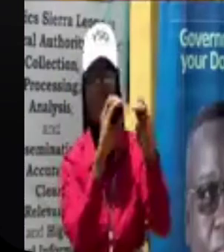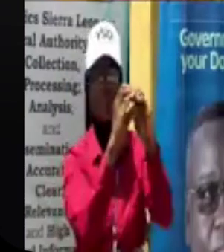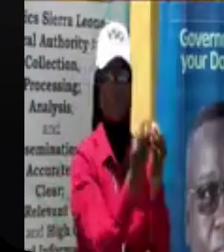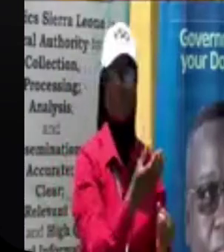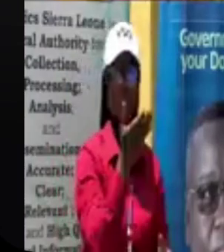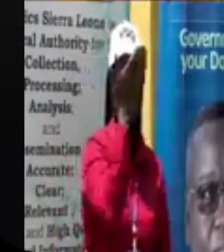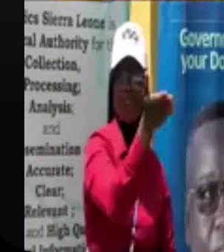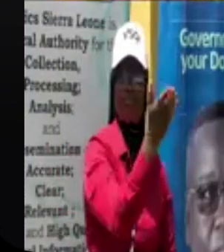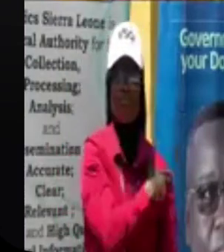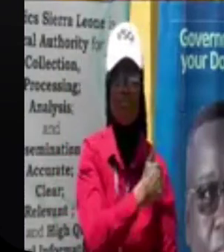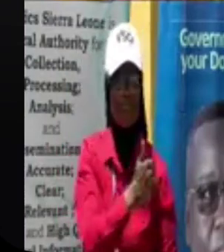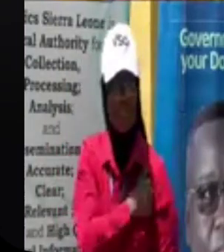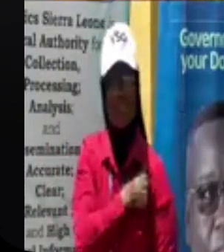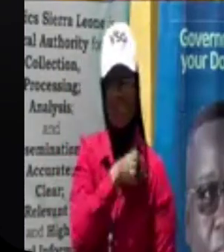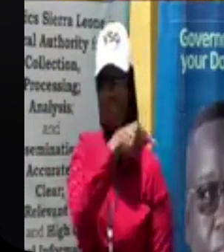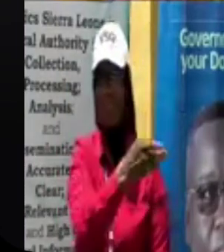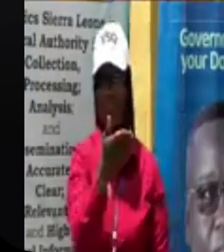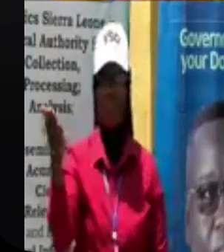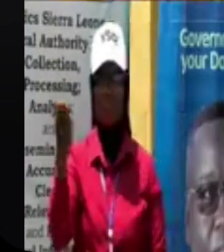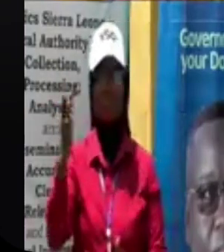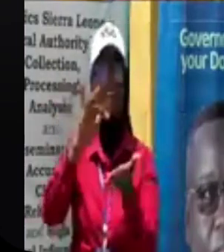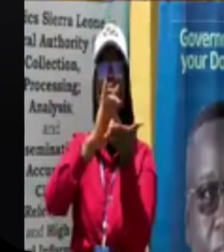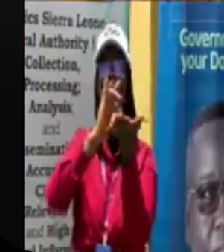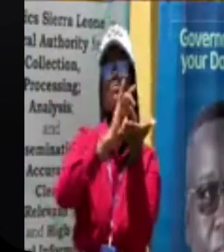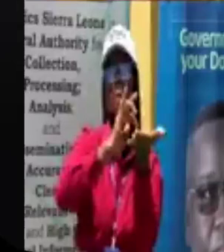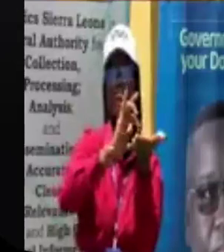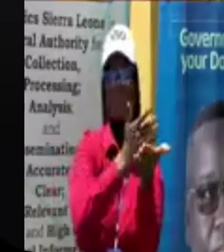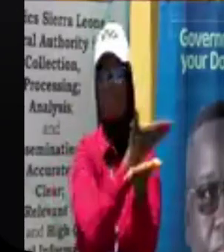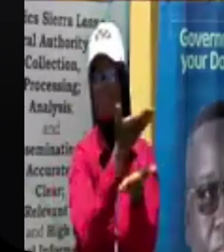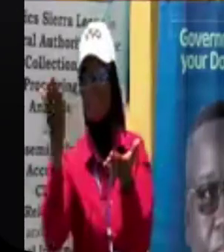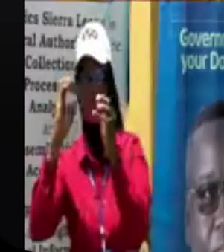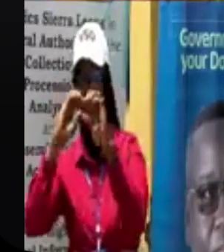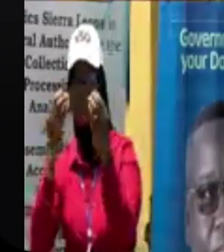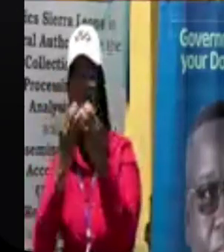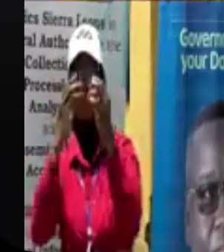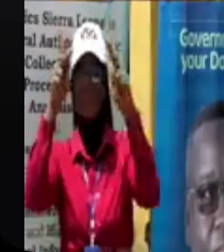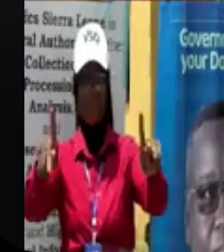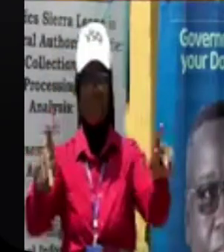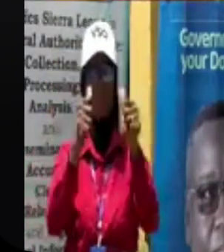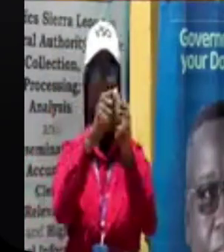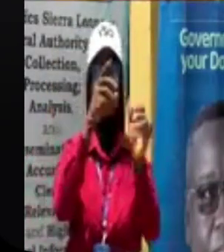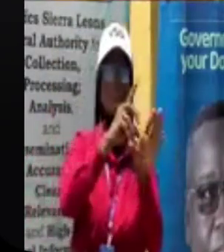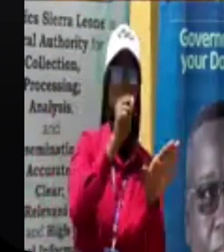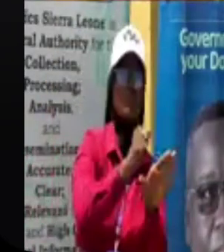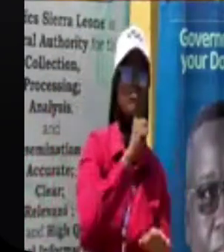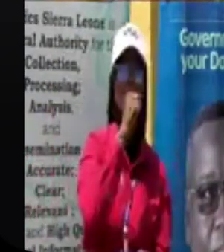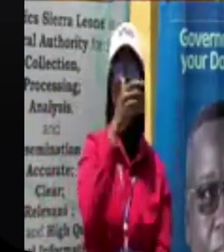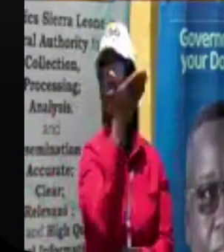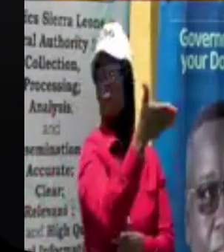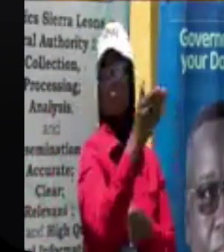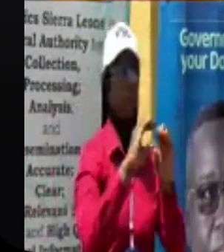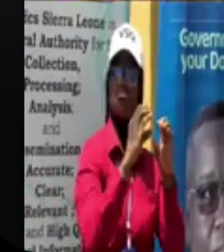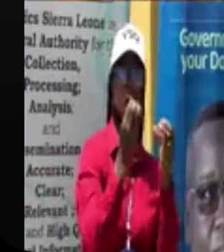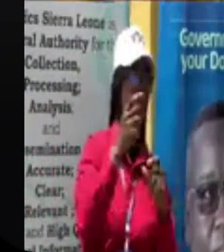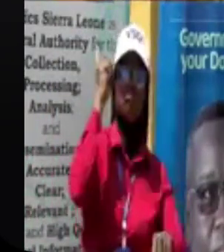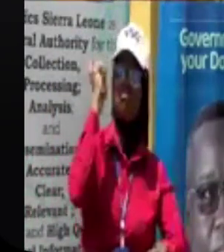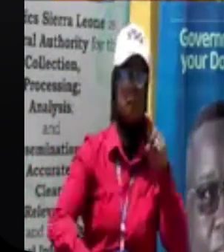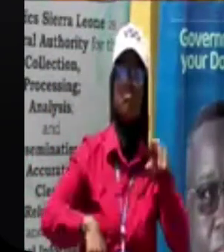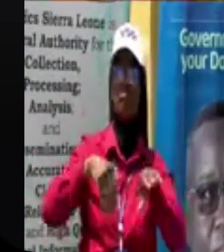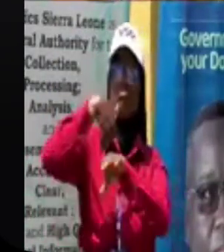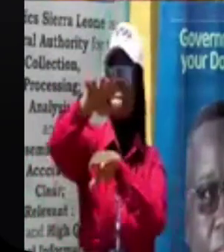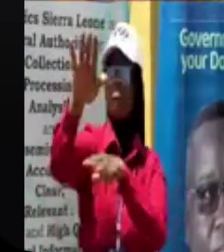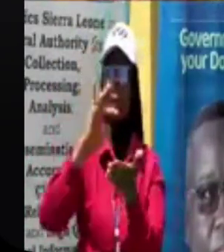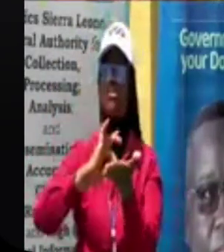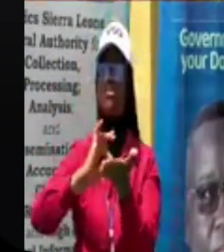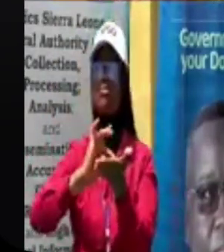hospitals where they're in charge of those drugs. If those committees, person with disability is not in those committees, it's not going to fit for you.